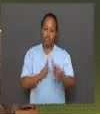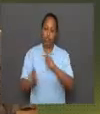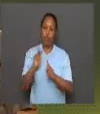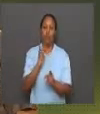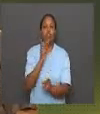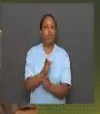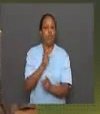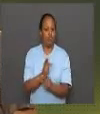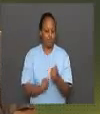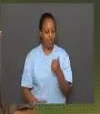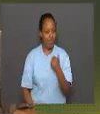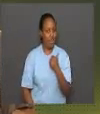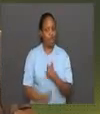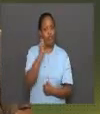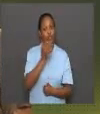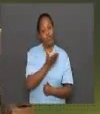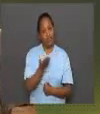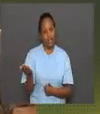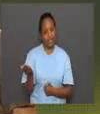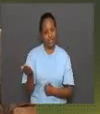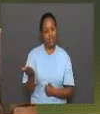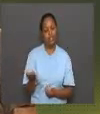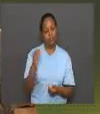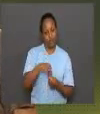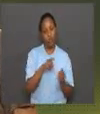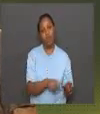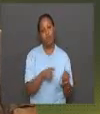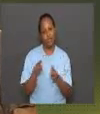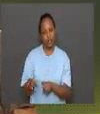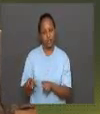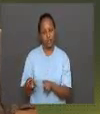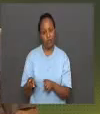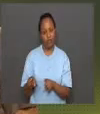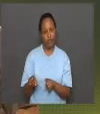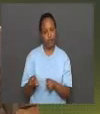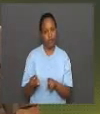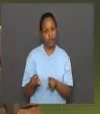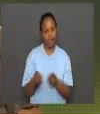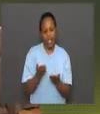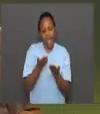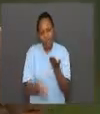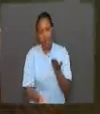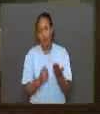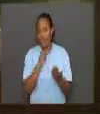from harsh treatment as well as guard against favoritism.